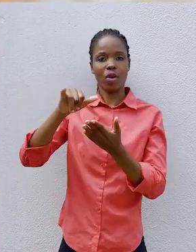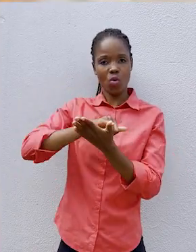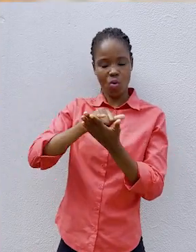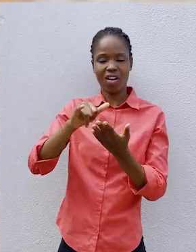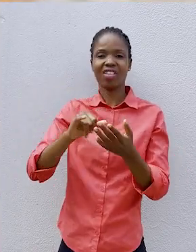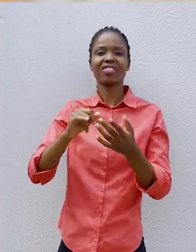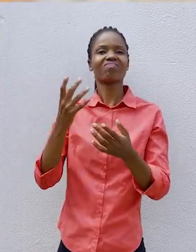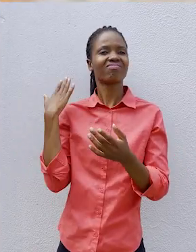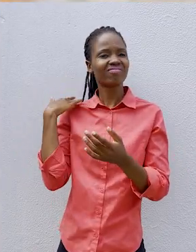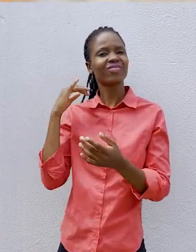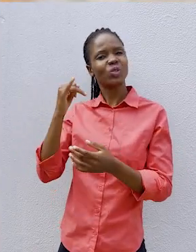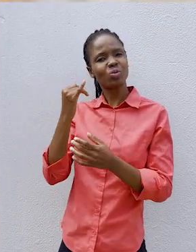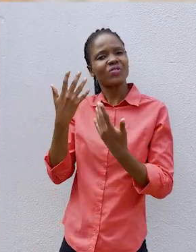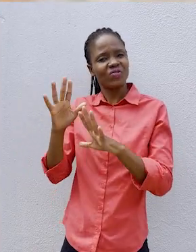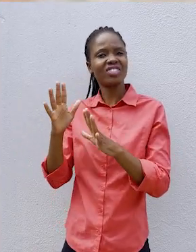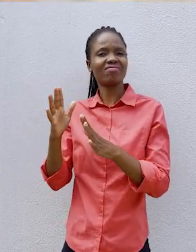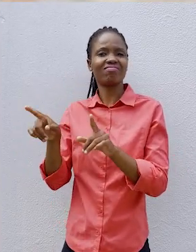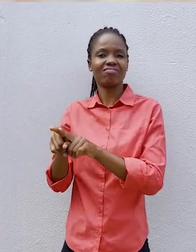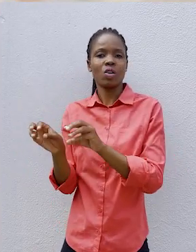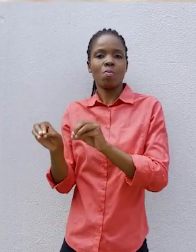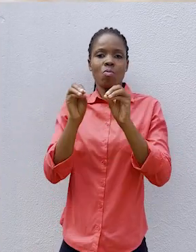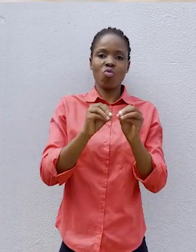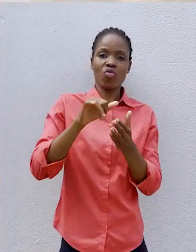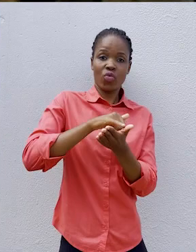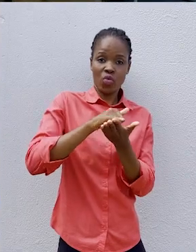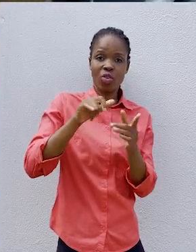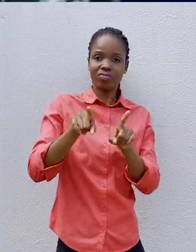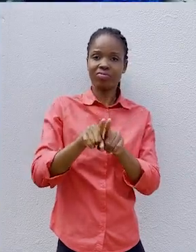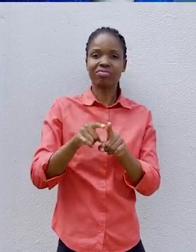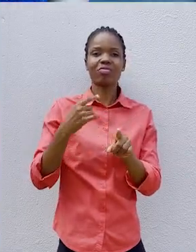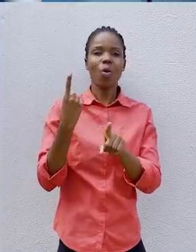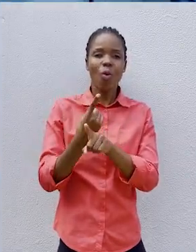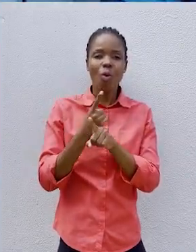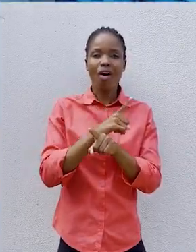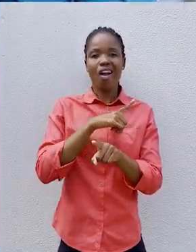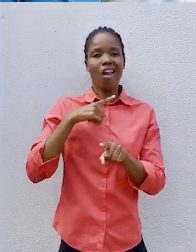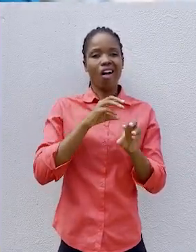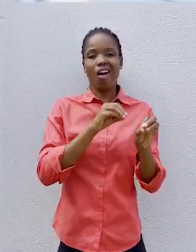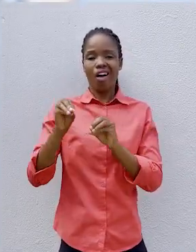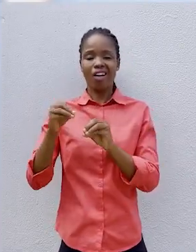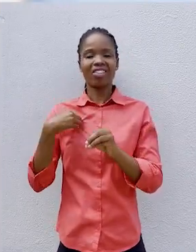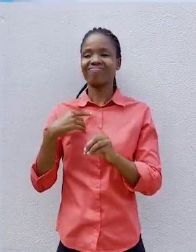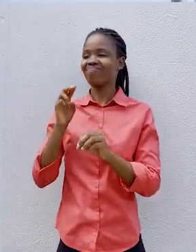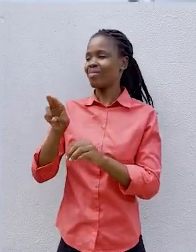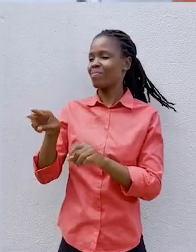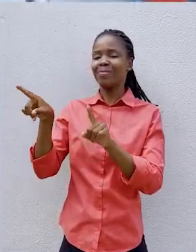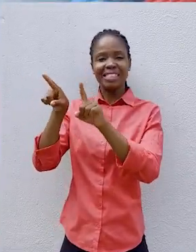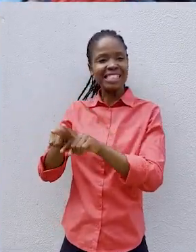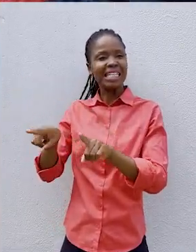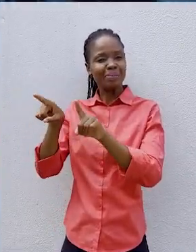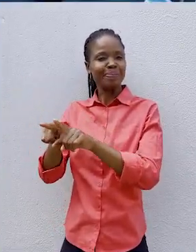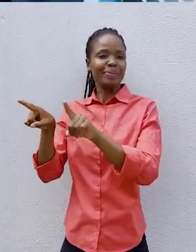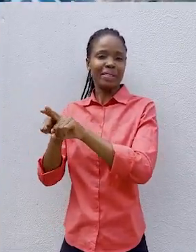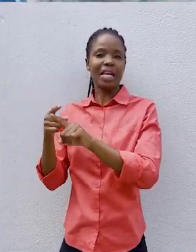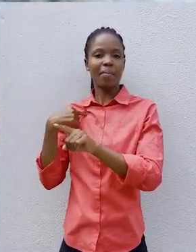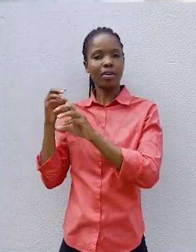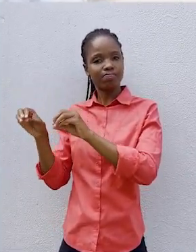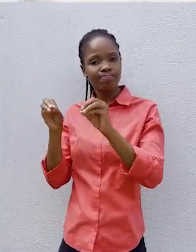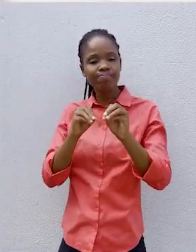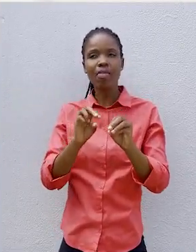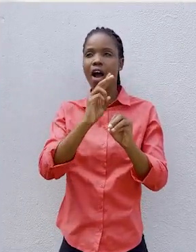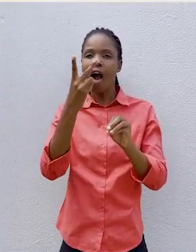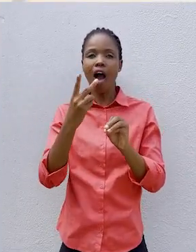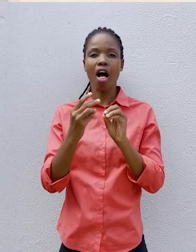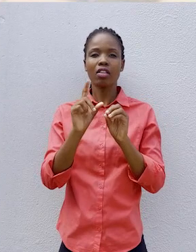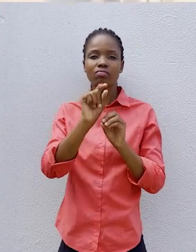I'm trying to graduate from Joburg. You know, I feel like I've been in the city for longer than I have to be, and it's time for me to